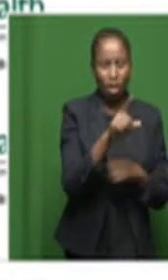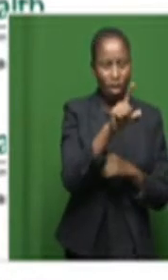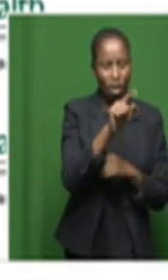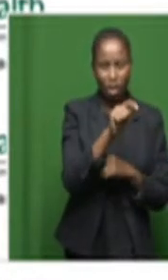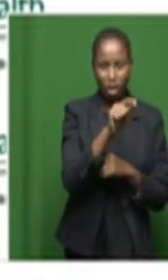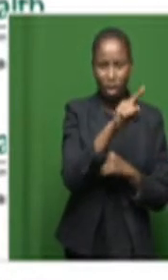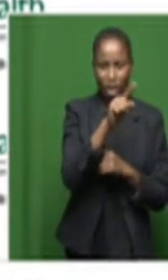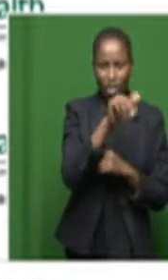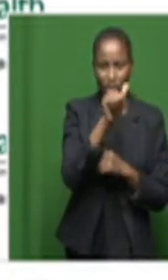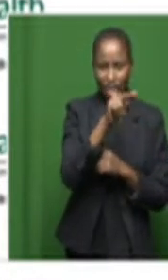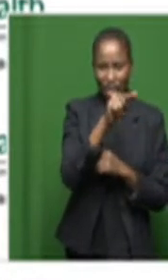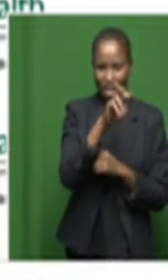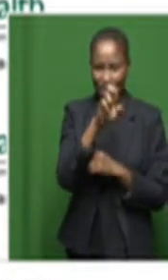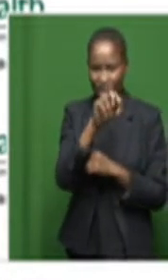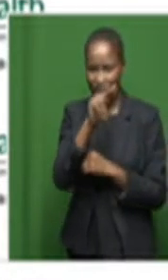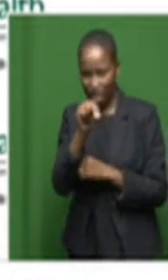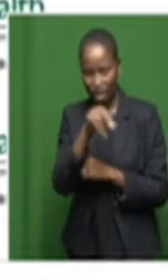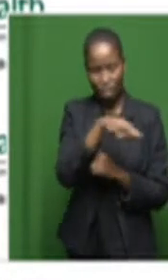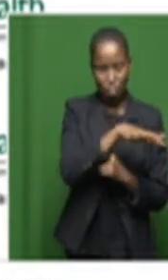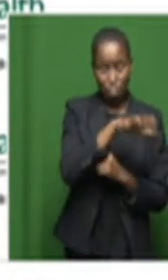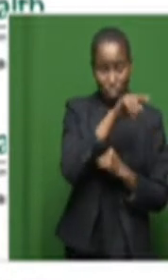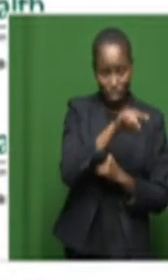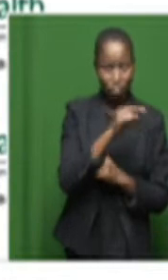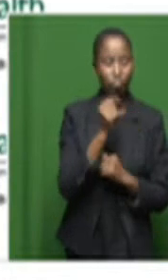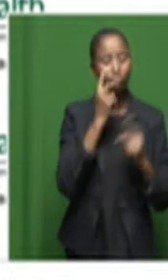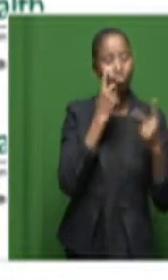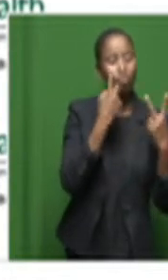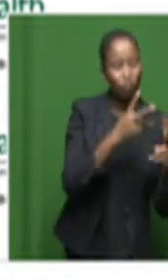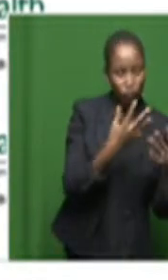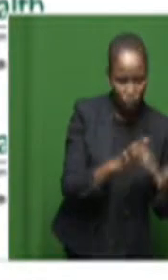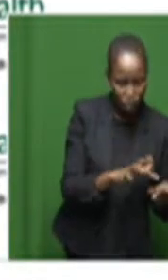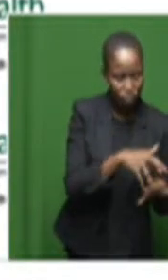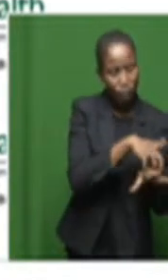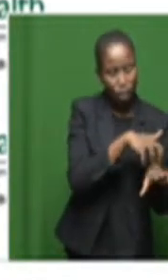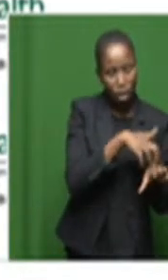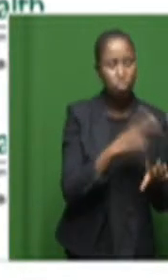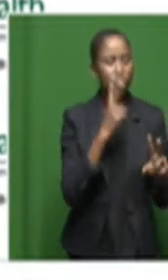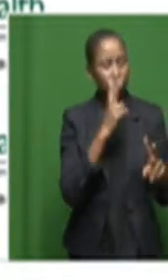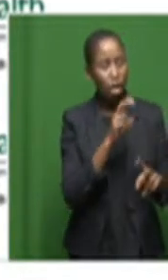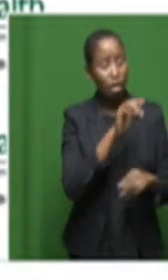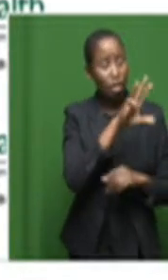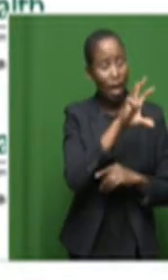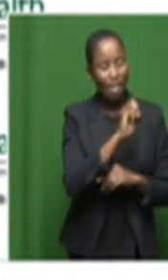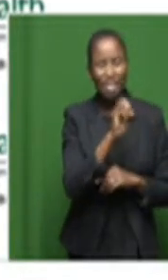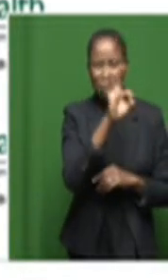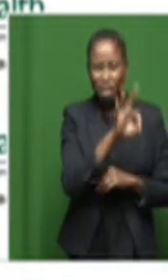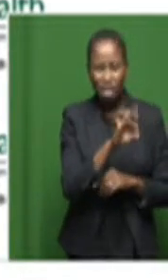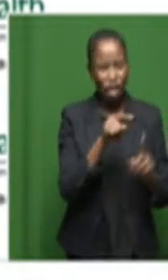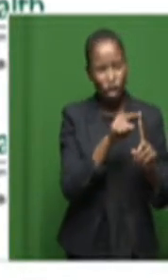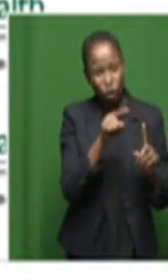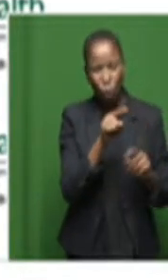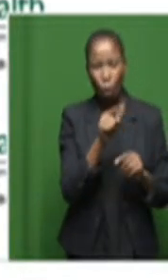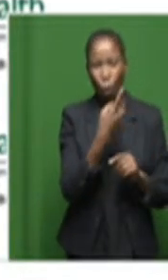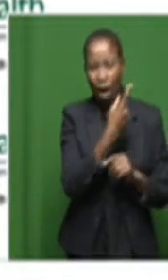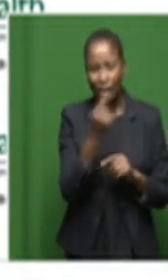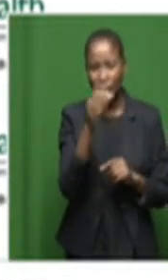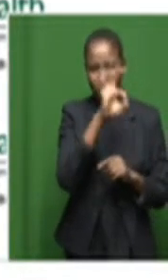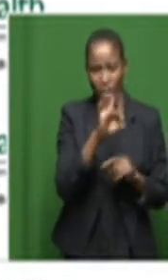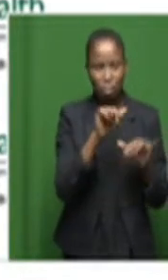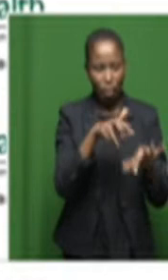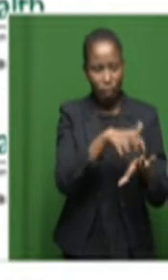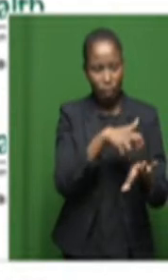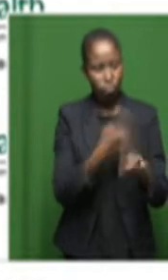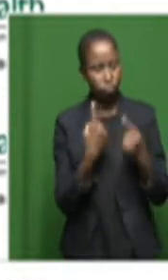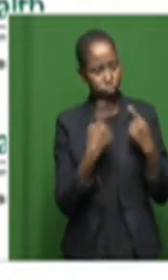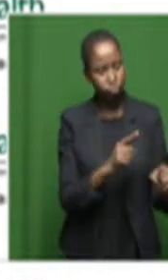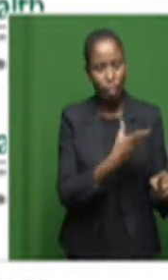where I was very encouraged to see almost 90% to 100% of farm workers also